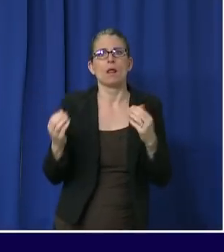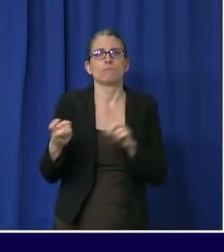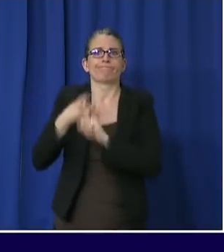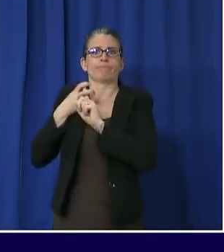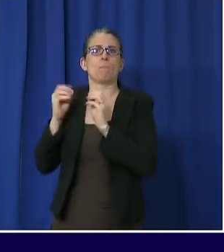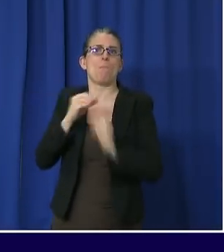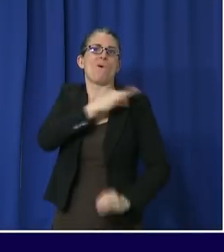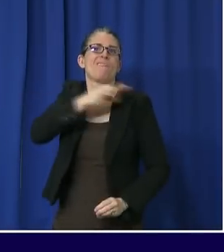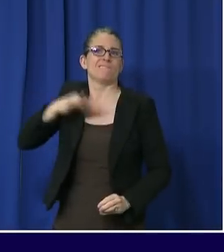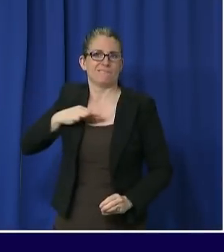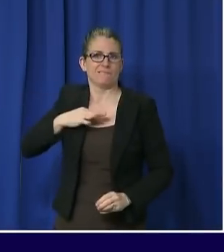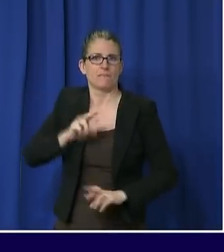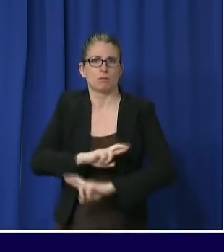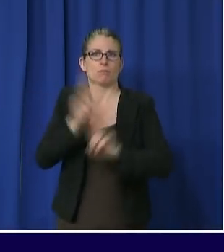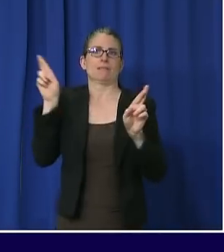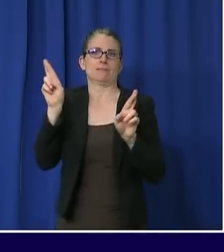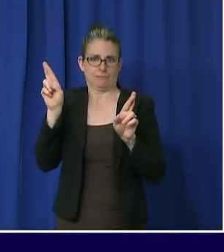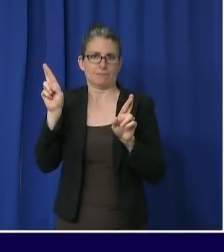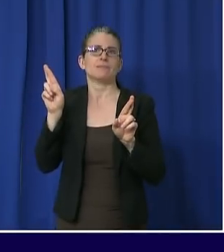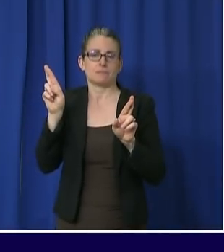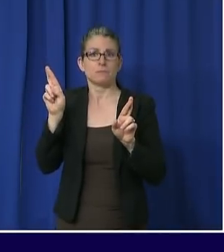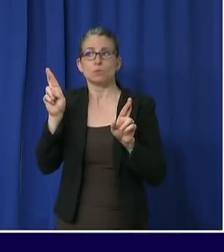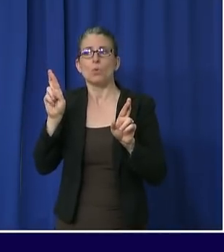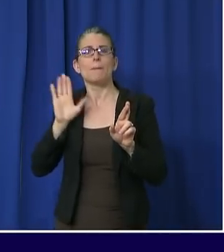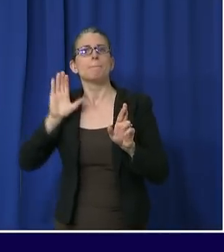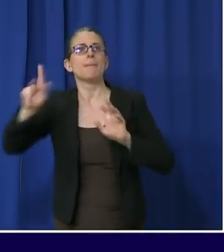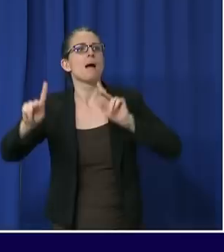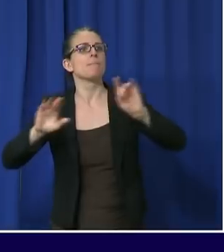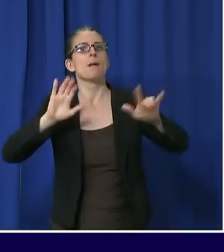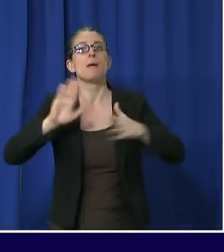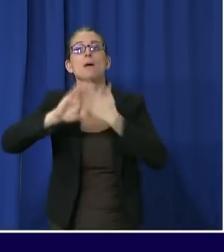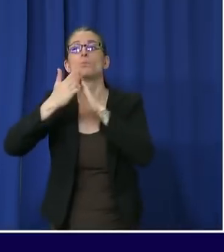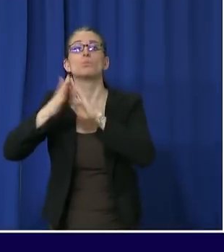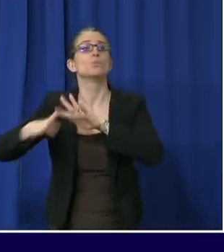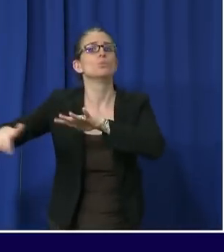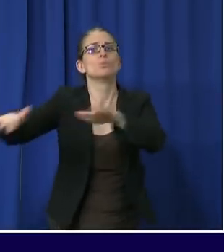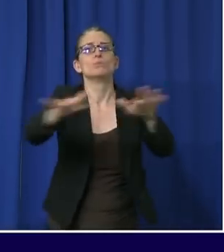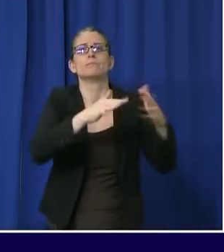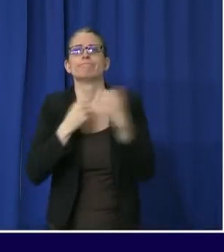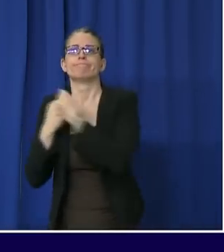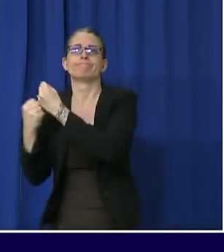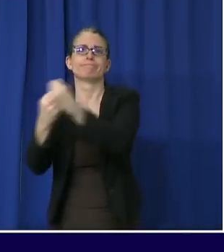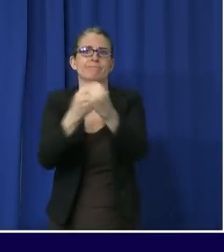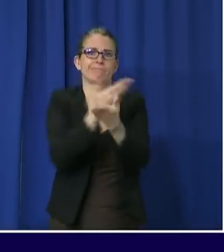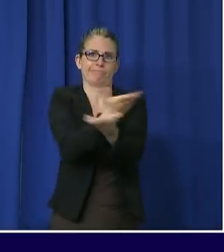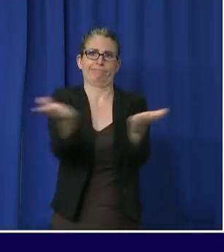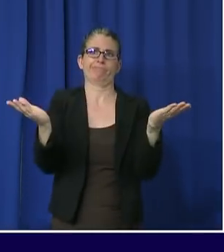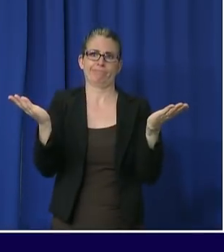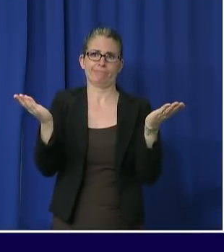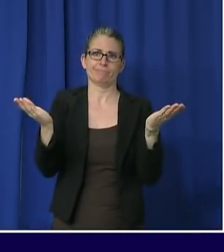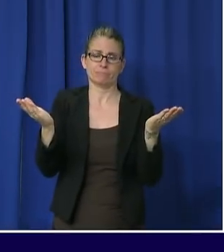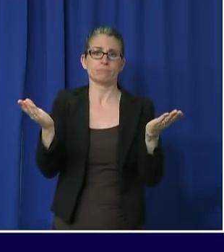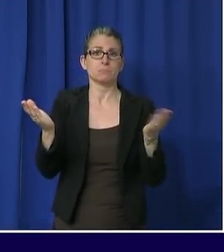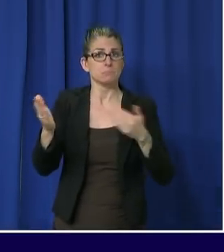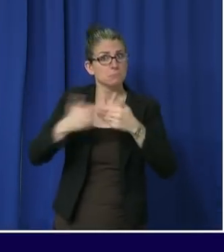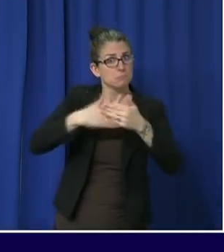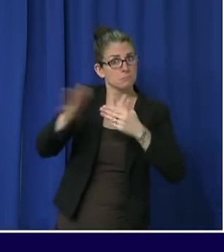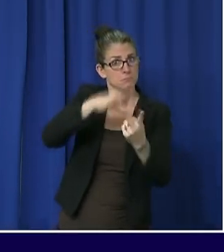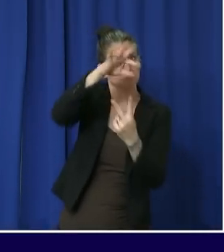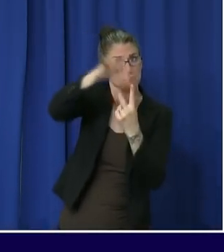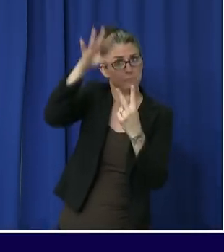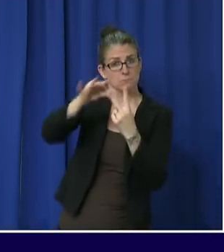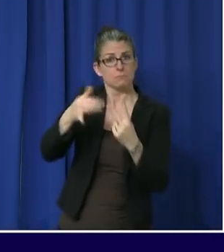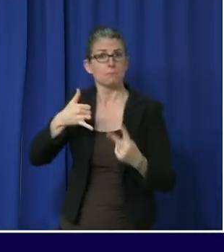their communities, whether they be in person or these days, more likely, over video conferencing or over the phone,